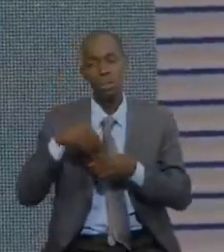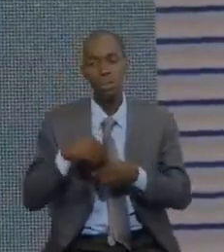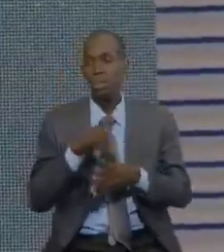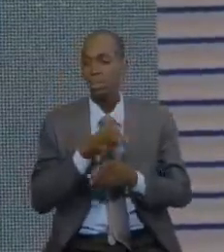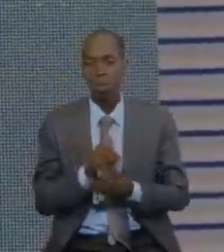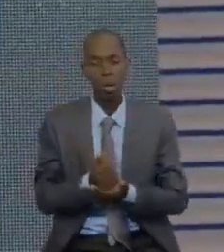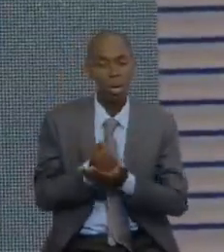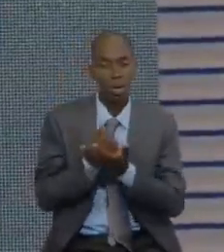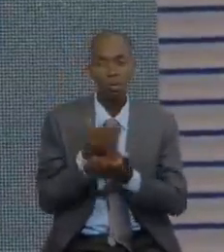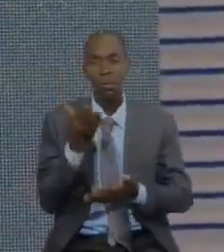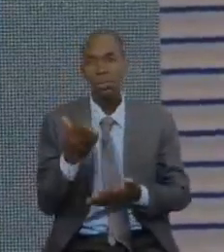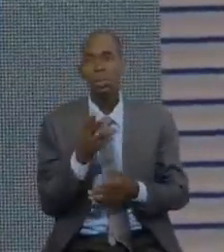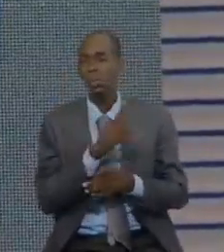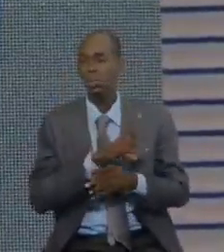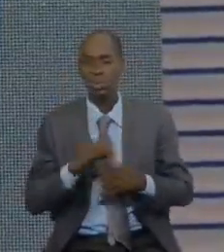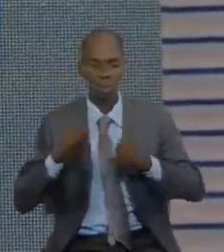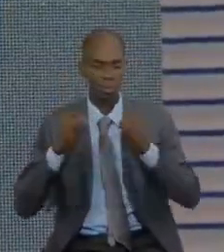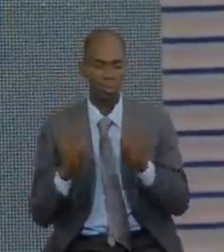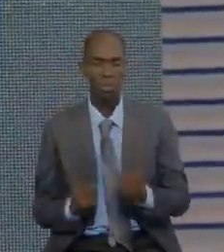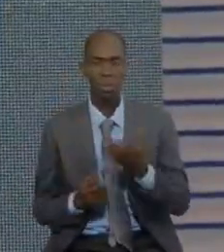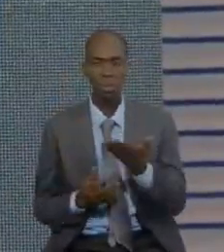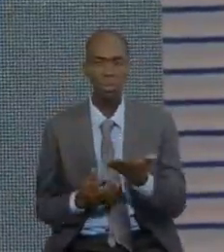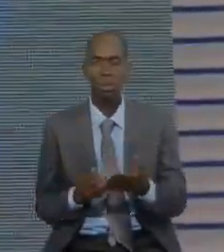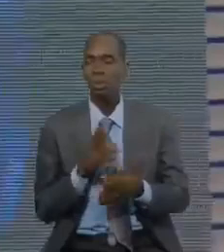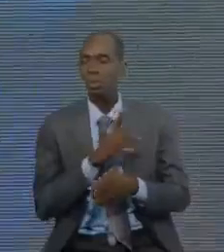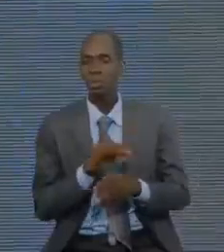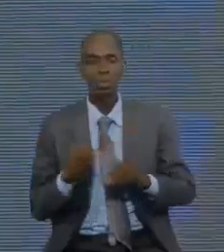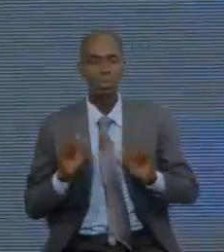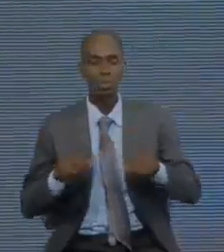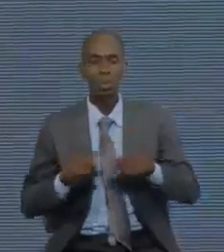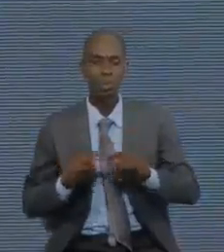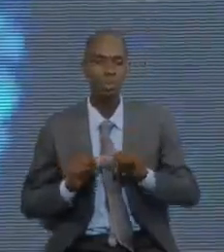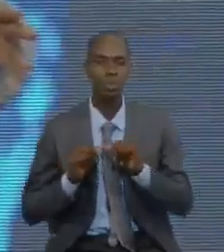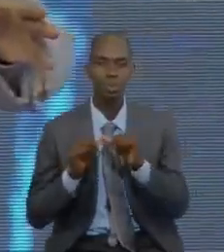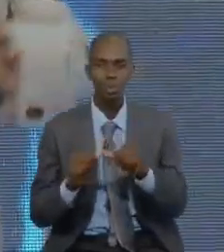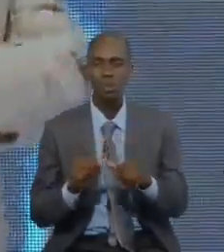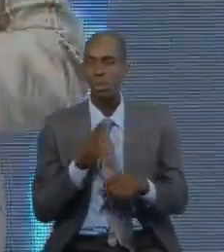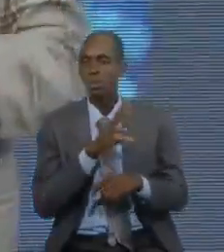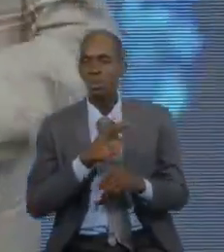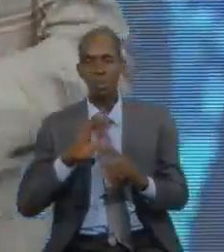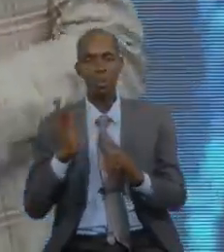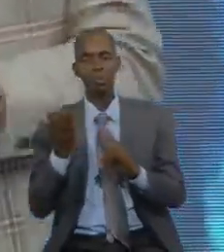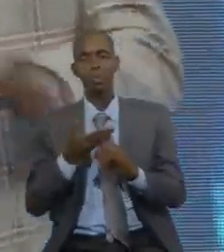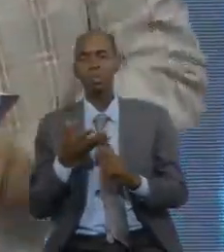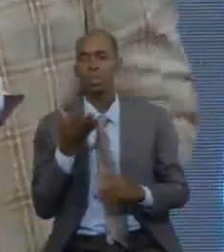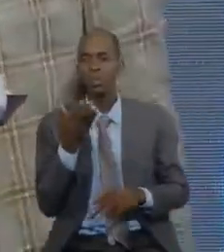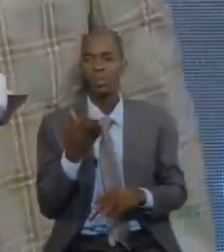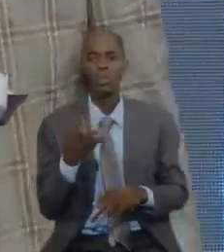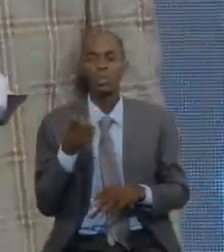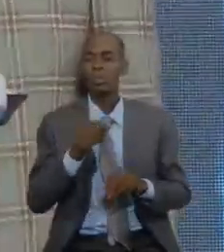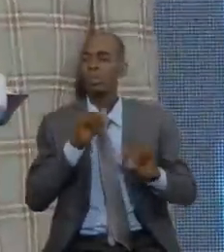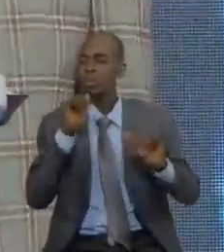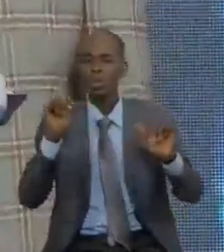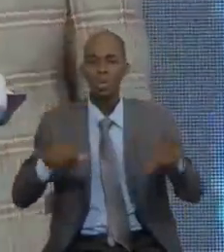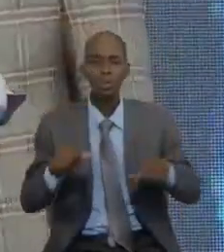help, no stamina, no steadfastness, no conviction. You couldn't maintain